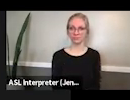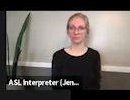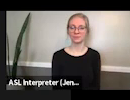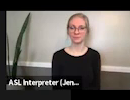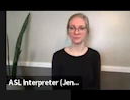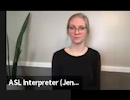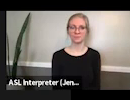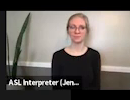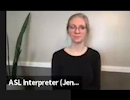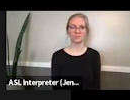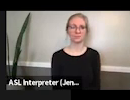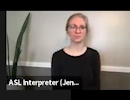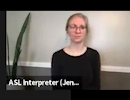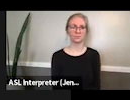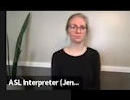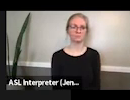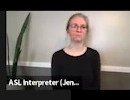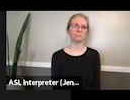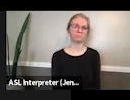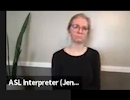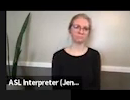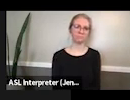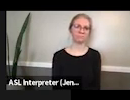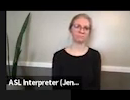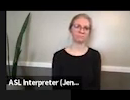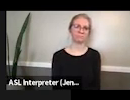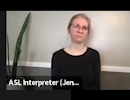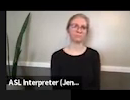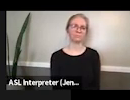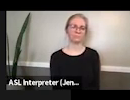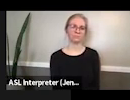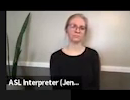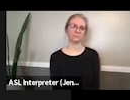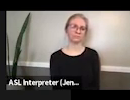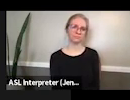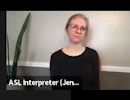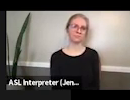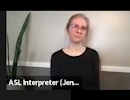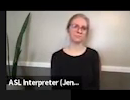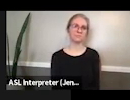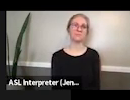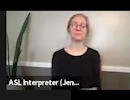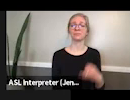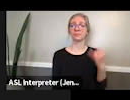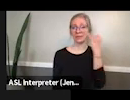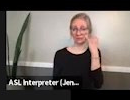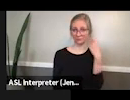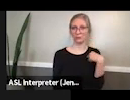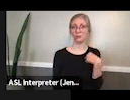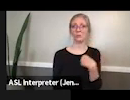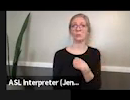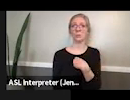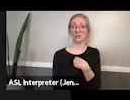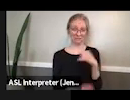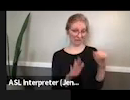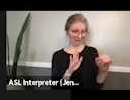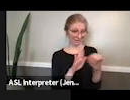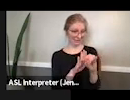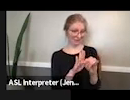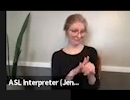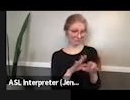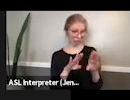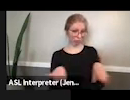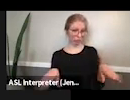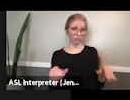And this is probably, Susan, you don't even need to say it, that if we do identify these children with deafblindness